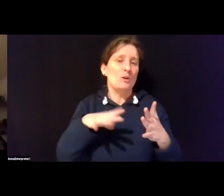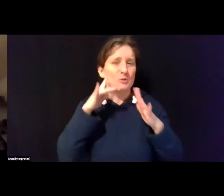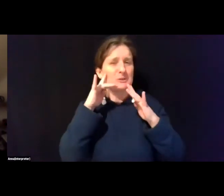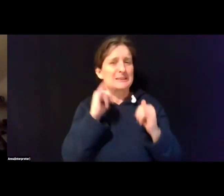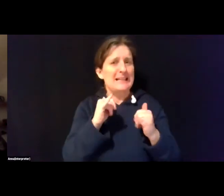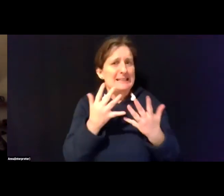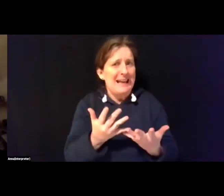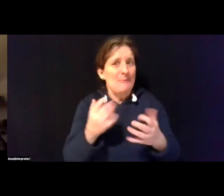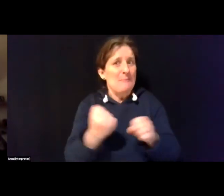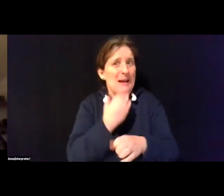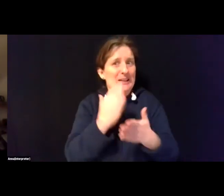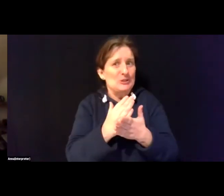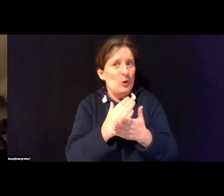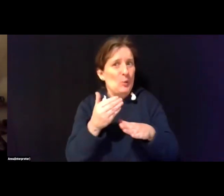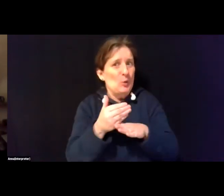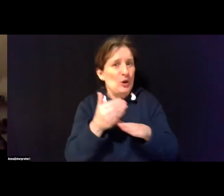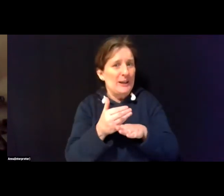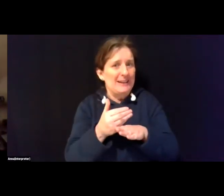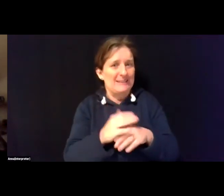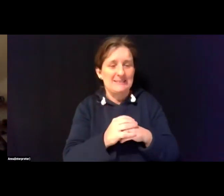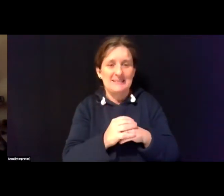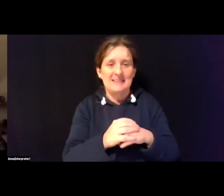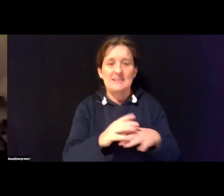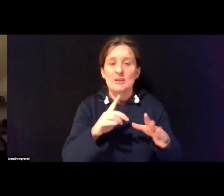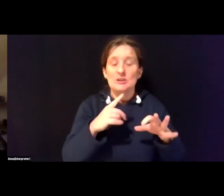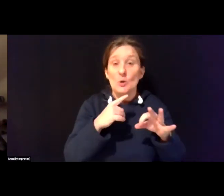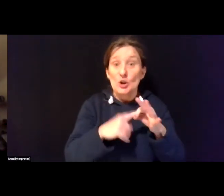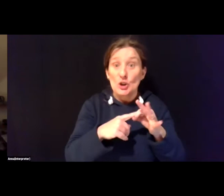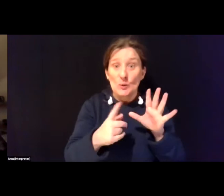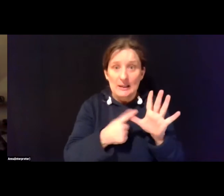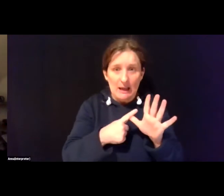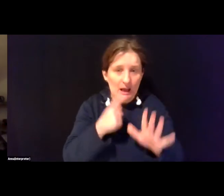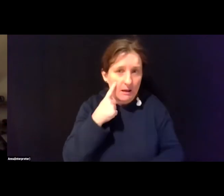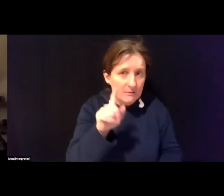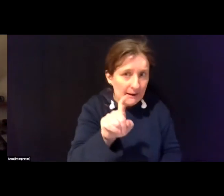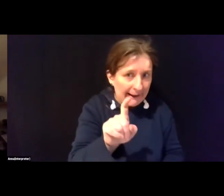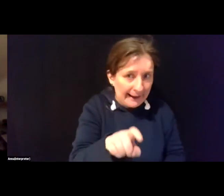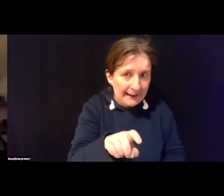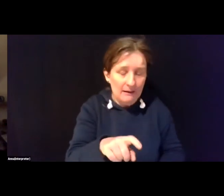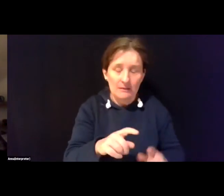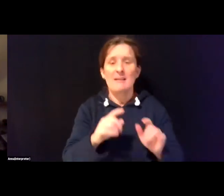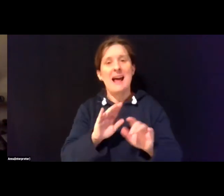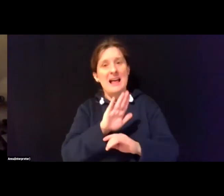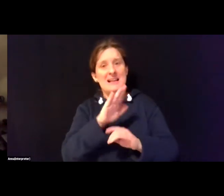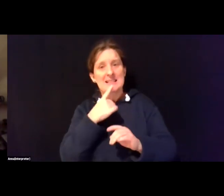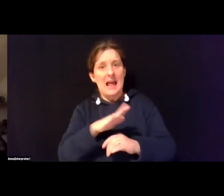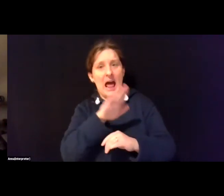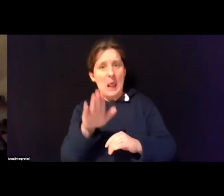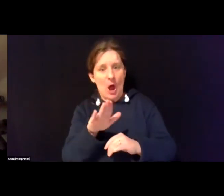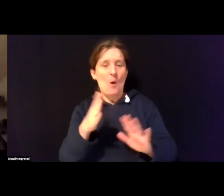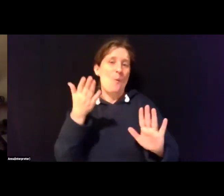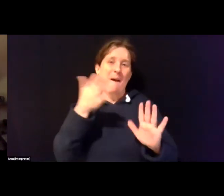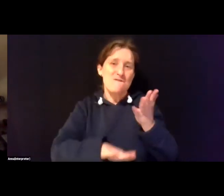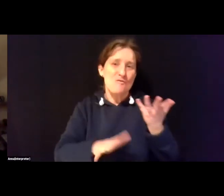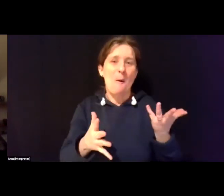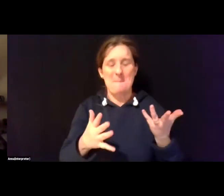just to make sure that it's working. So open up the Q&A box, tell us who you are and where you're joining us from. We'd love to hear